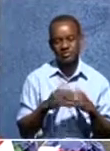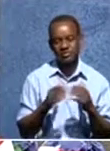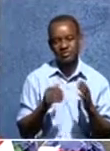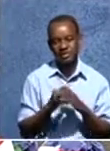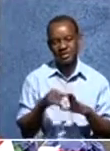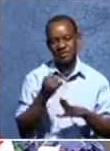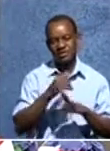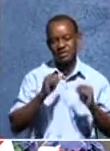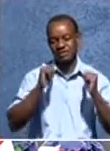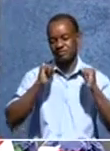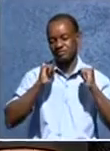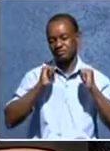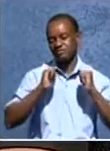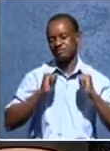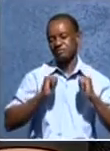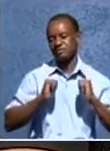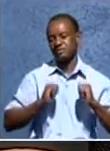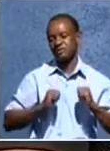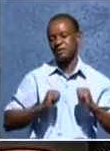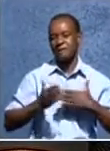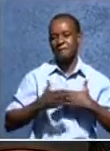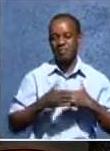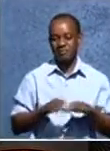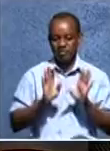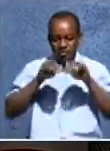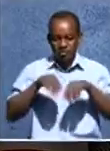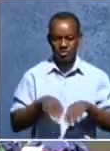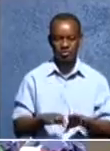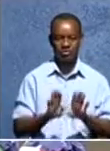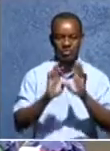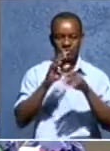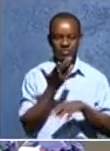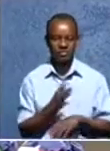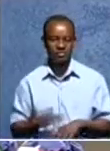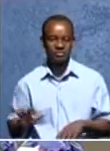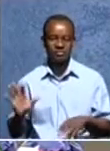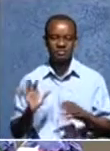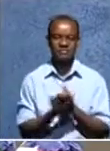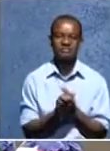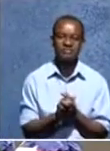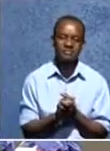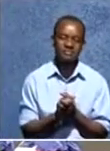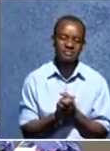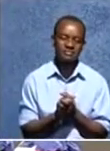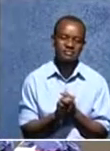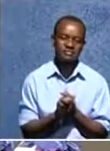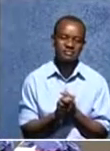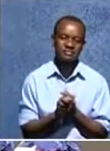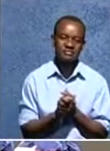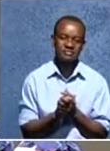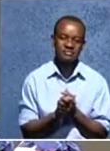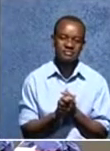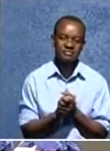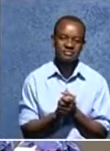moment is so congested. Maybe you could just, by way of closing up your contribution, just tell us what your direct and immediate plans are and how